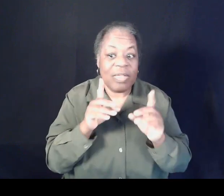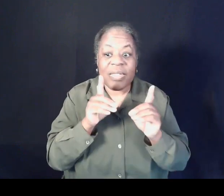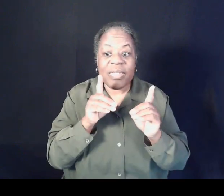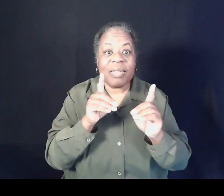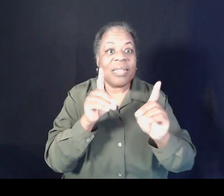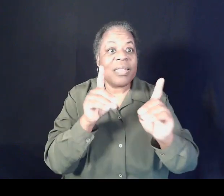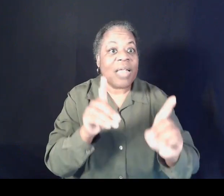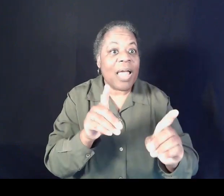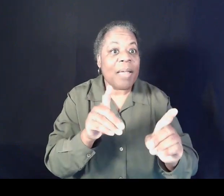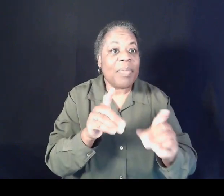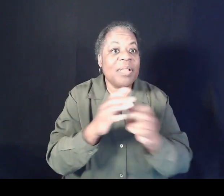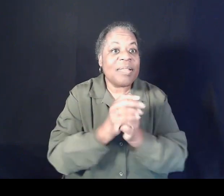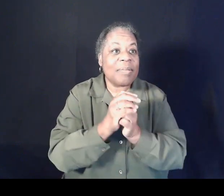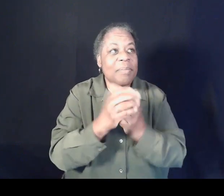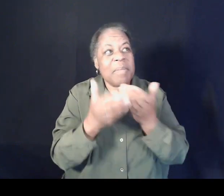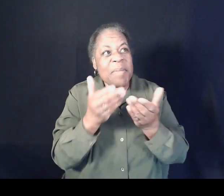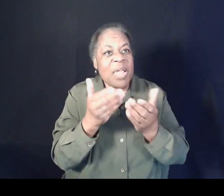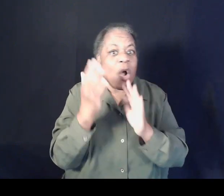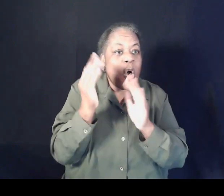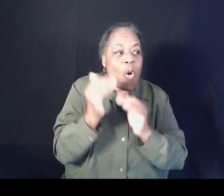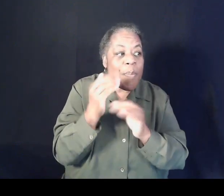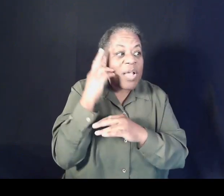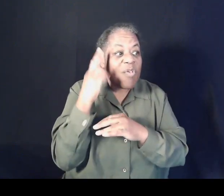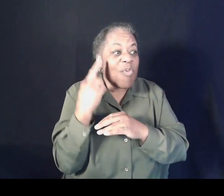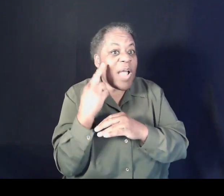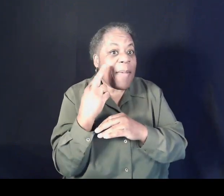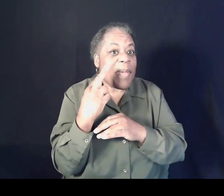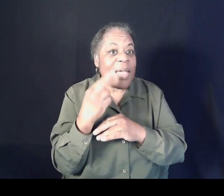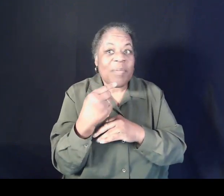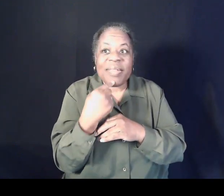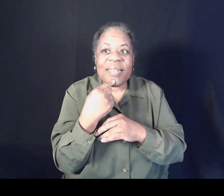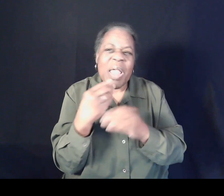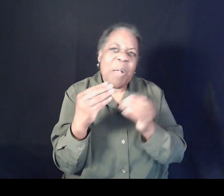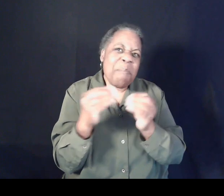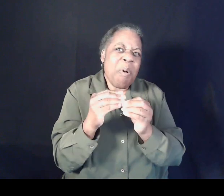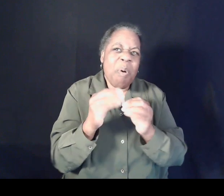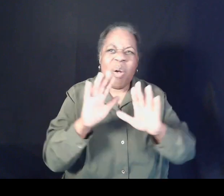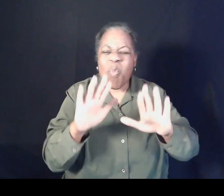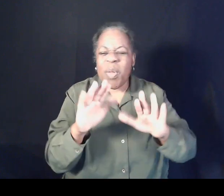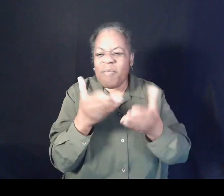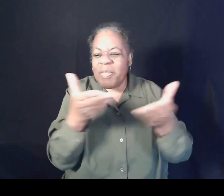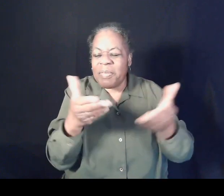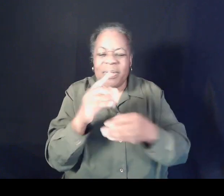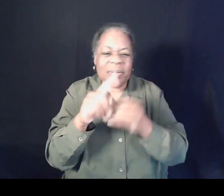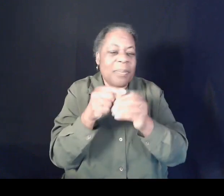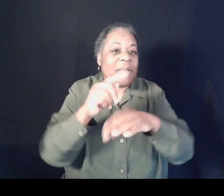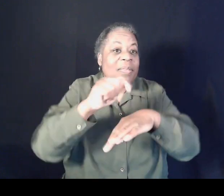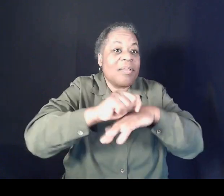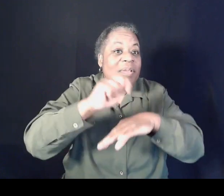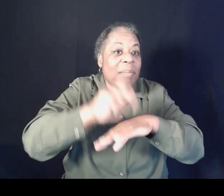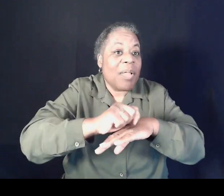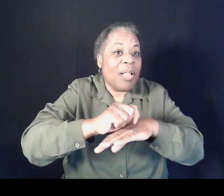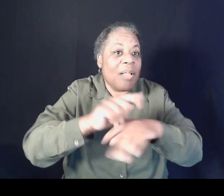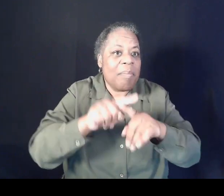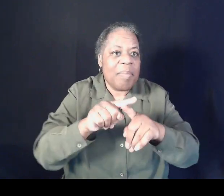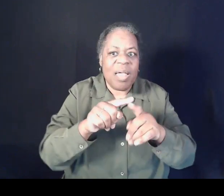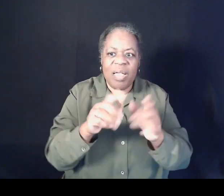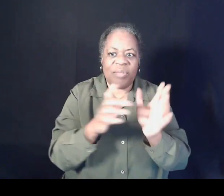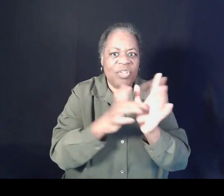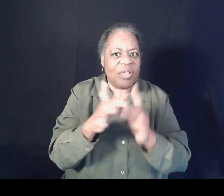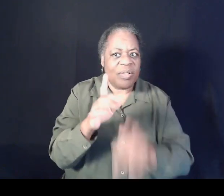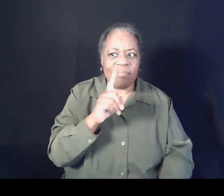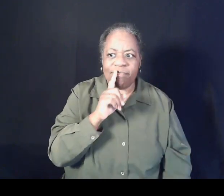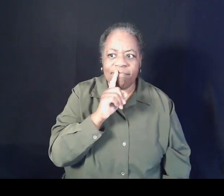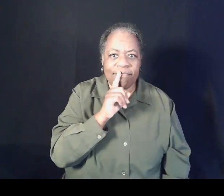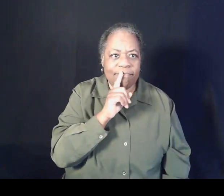probably saying this in hopes of coaxing their rabbi to say even more incredible things about the temple. Only Jesus doesn't.